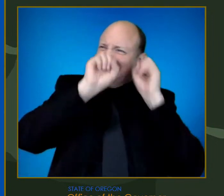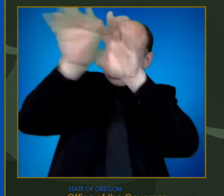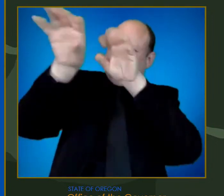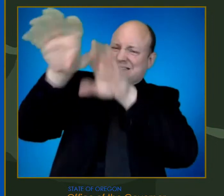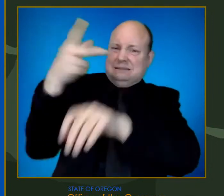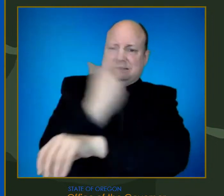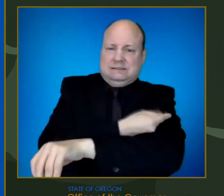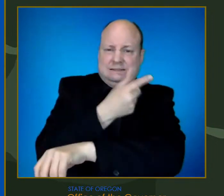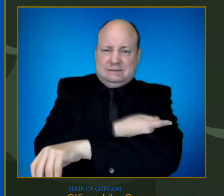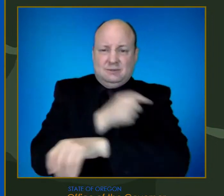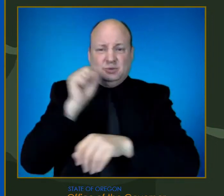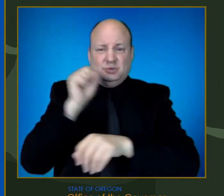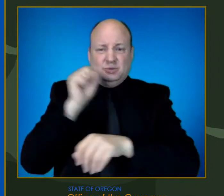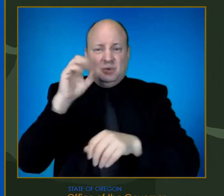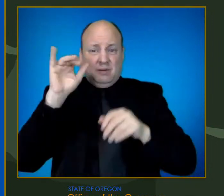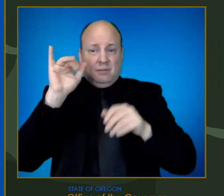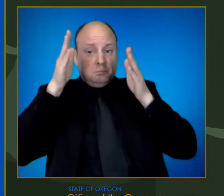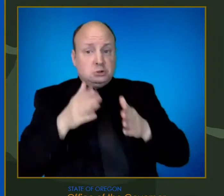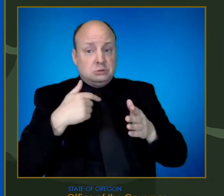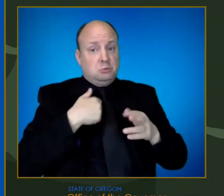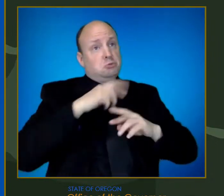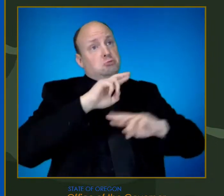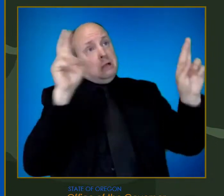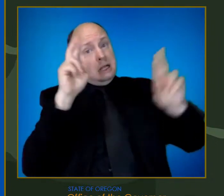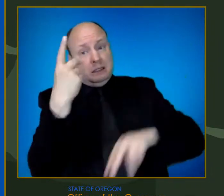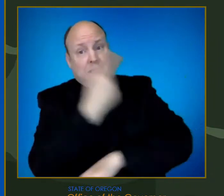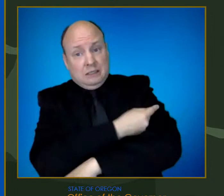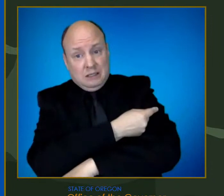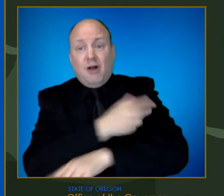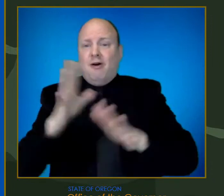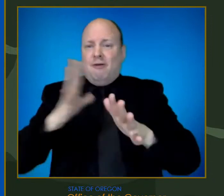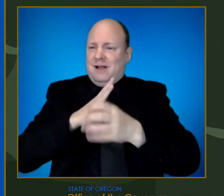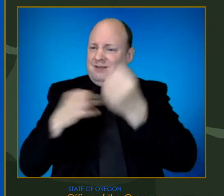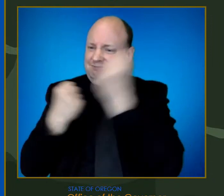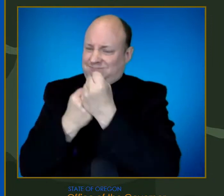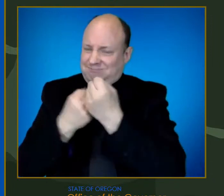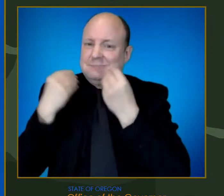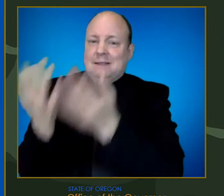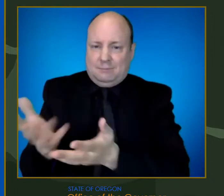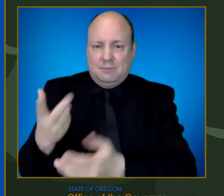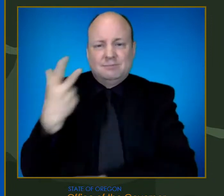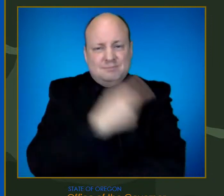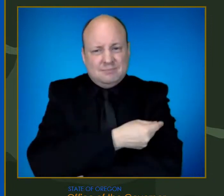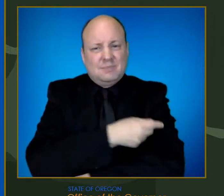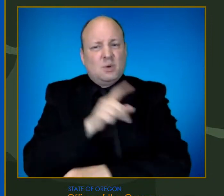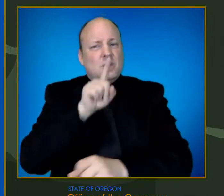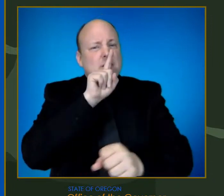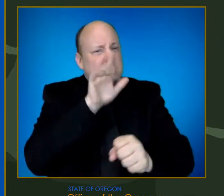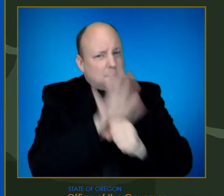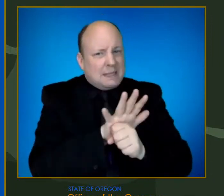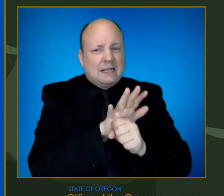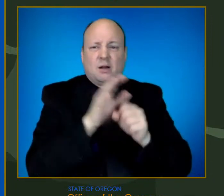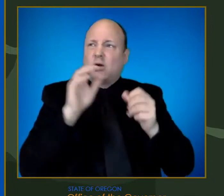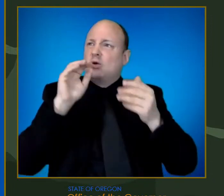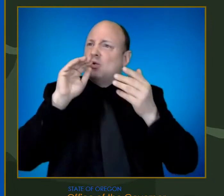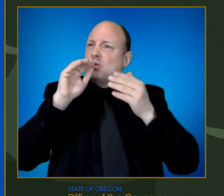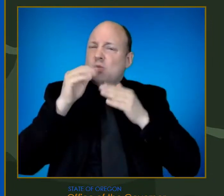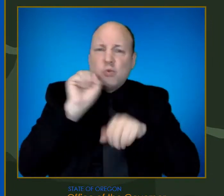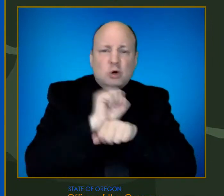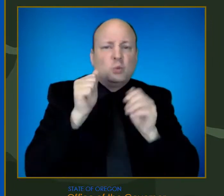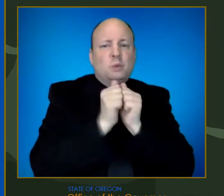get vaccinated. I'm committed to working with leaders in the Latina community to redress the disparities in our vaccination